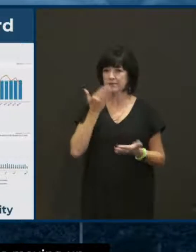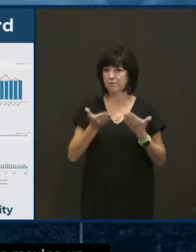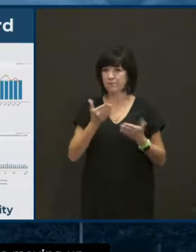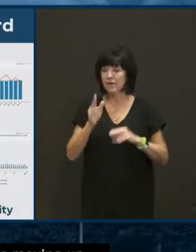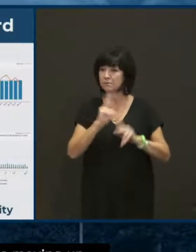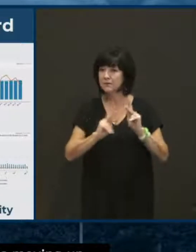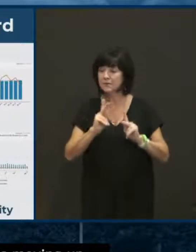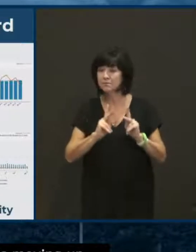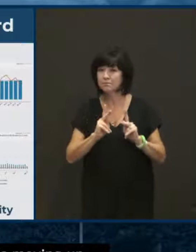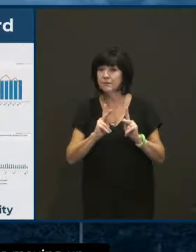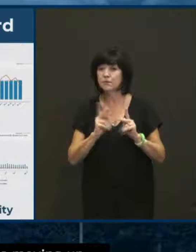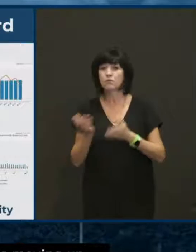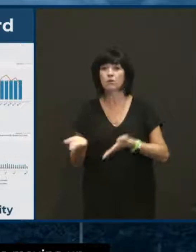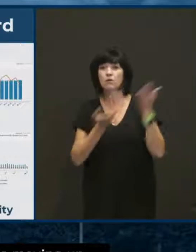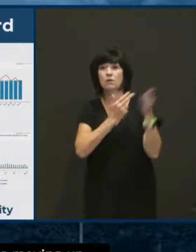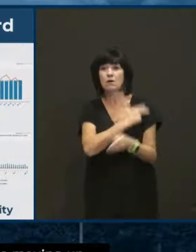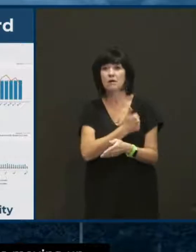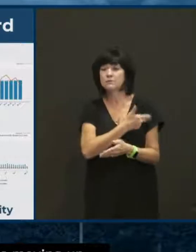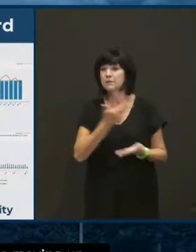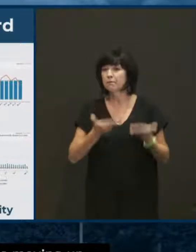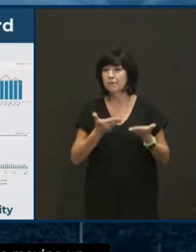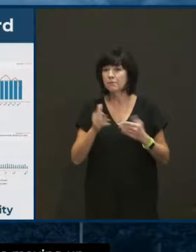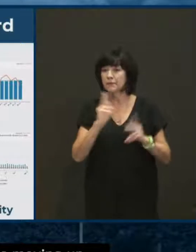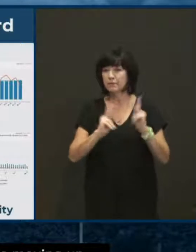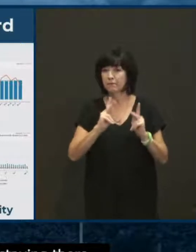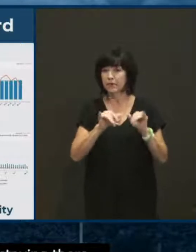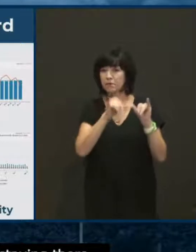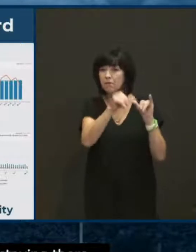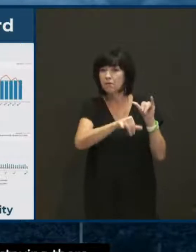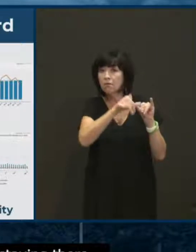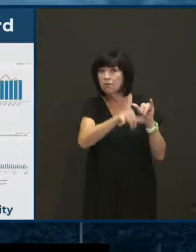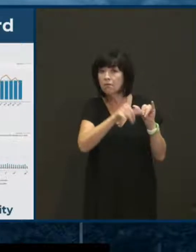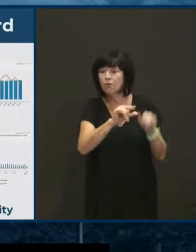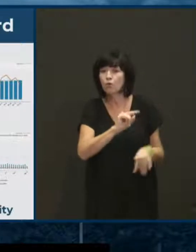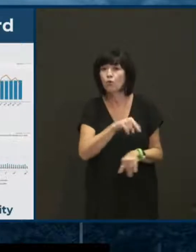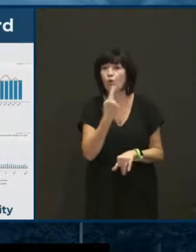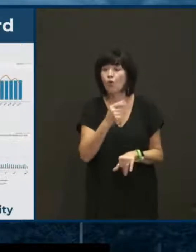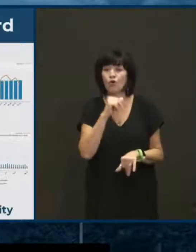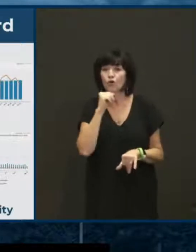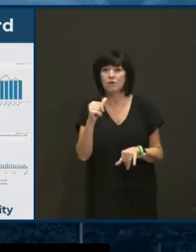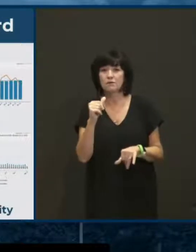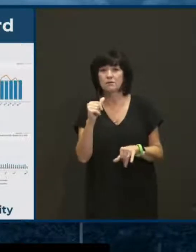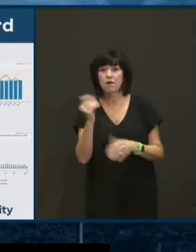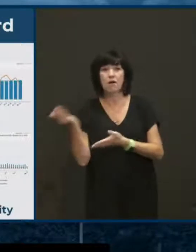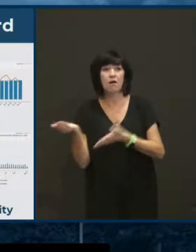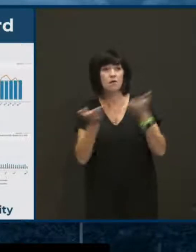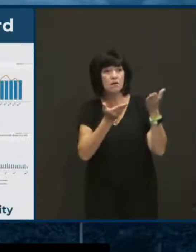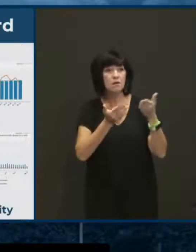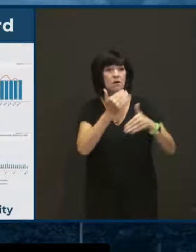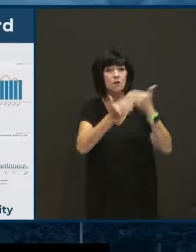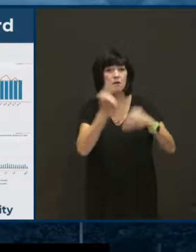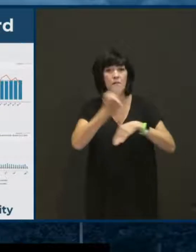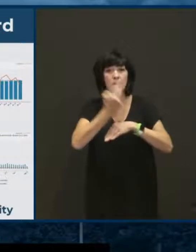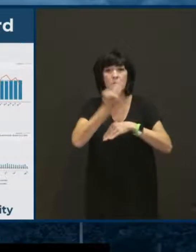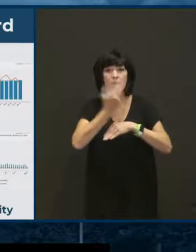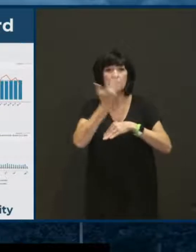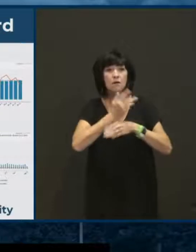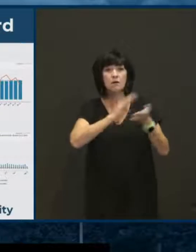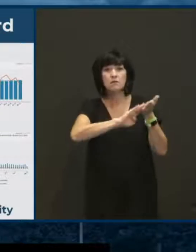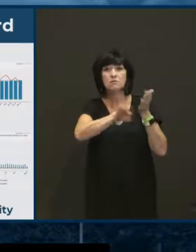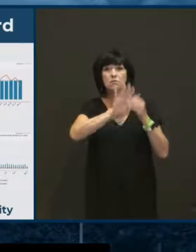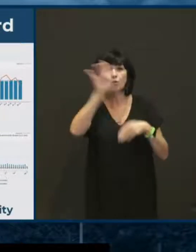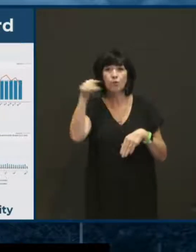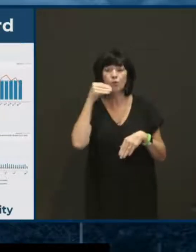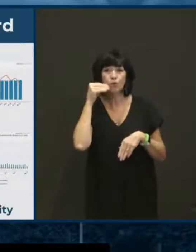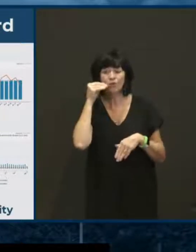there longer. New positive cases, again, is flattening out. It's flattening out at a rate that's higher than where we want it to